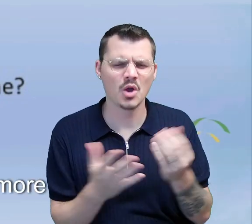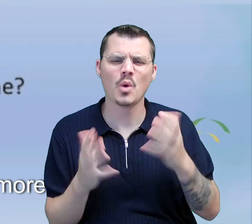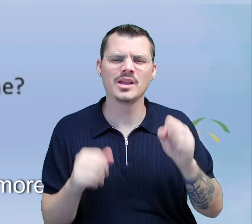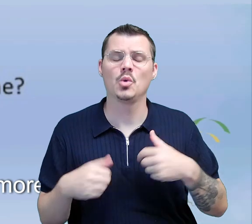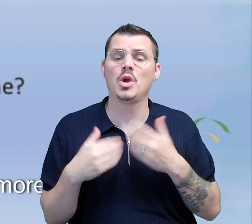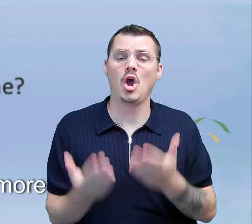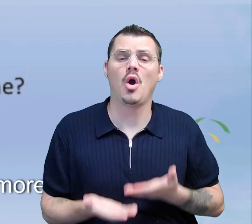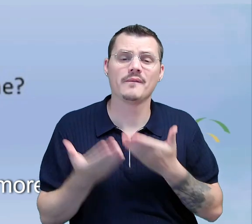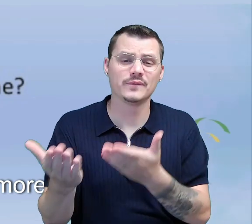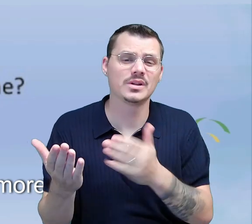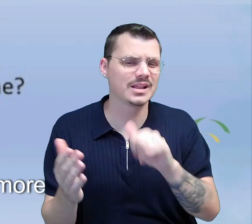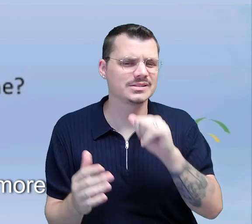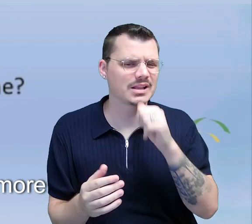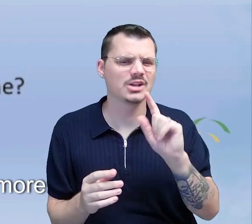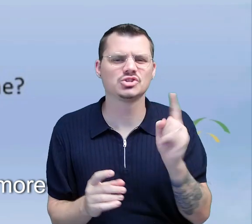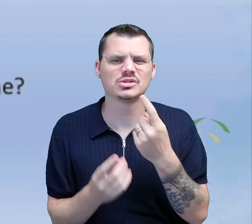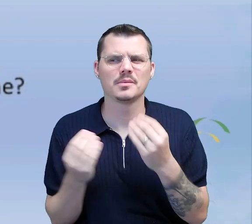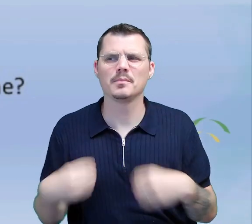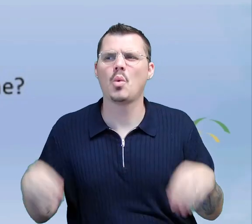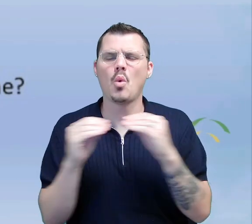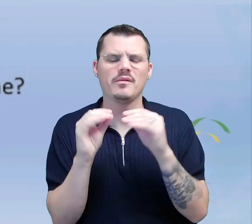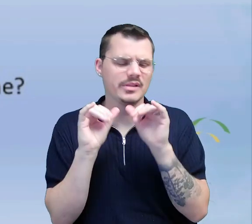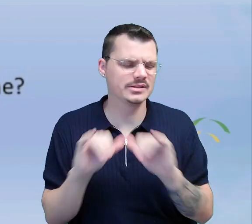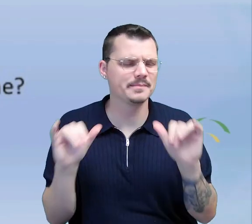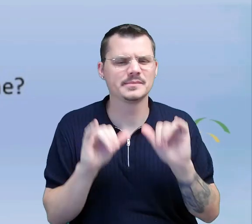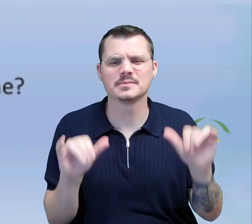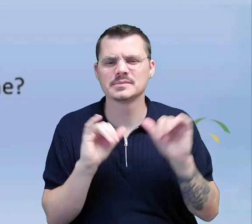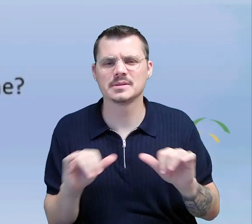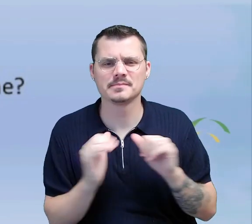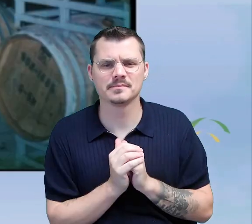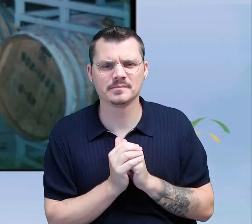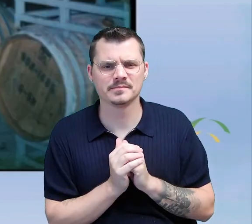And what can we offer that's not just more of the same?